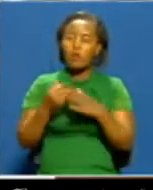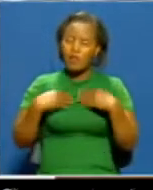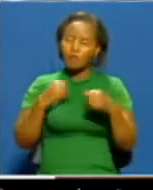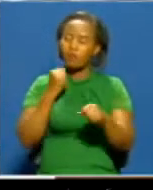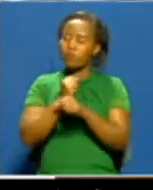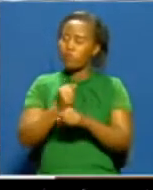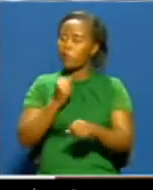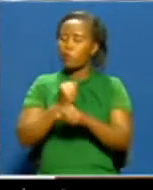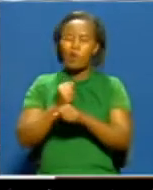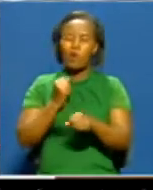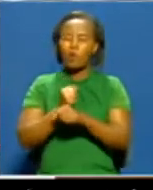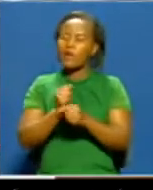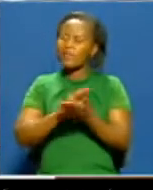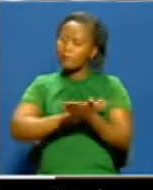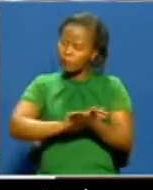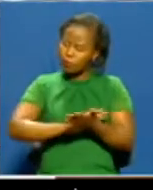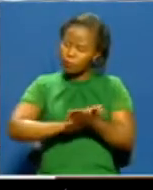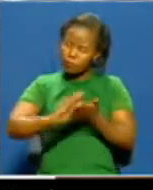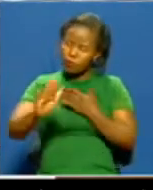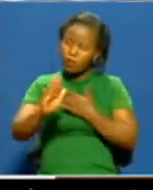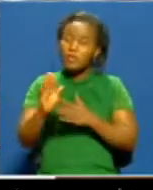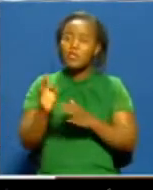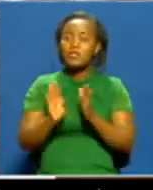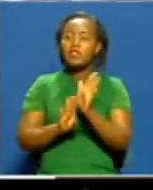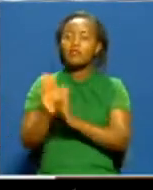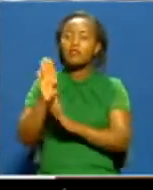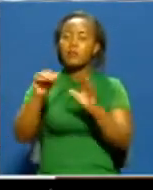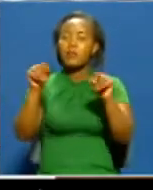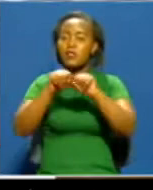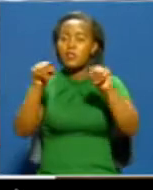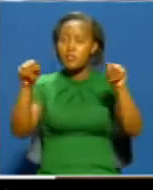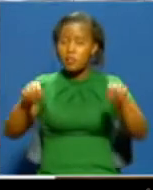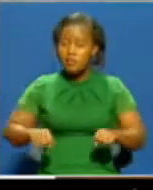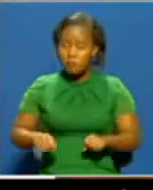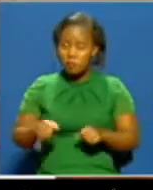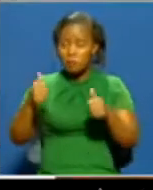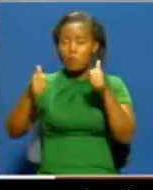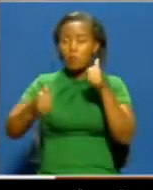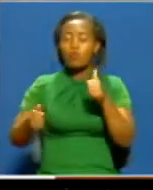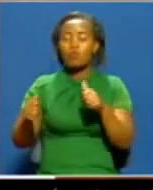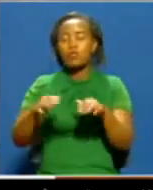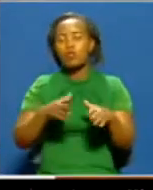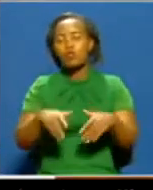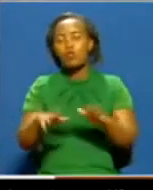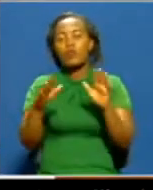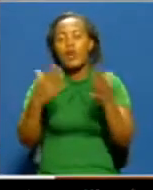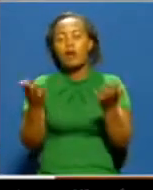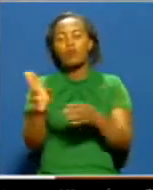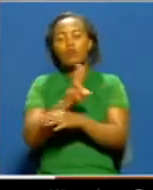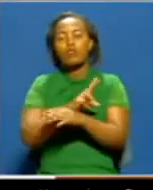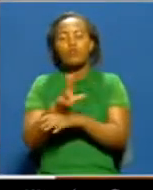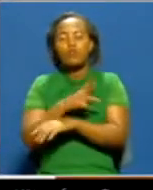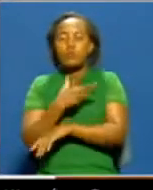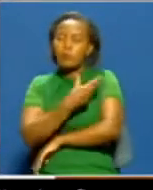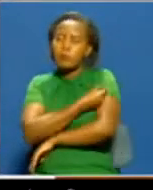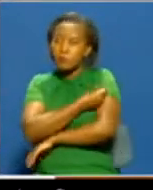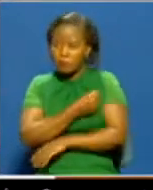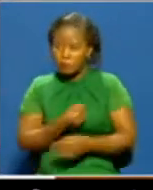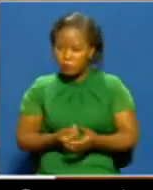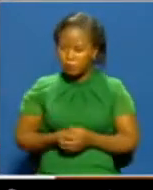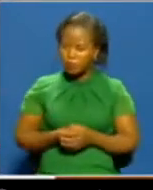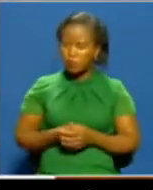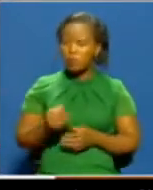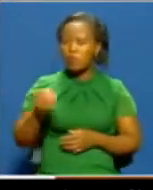in terms of developing the system that we use to vaccinate. the EU COVID-19 vaccination passport, you